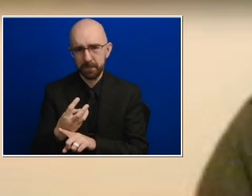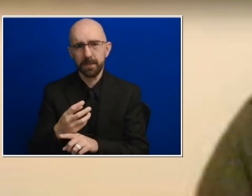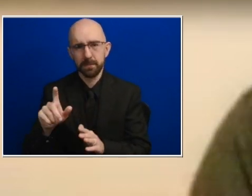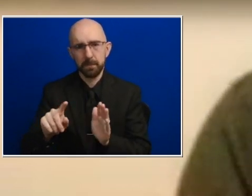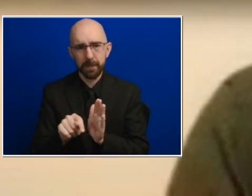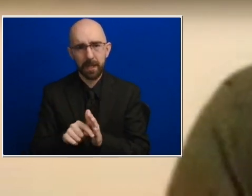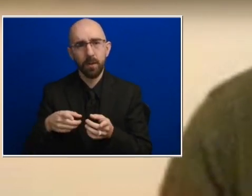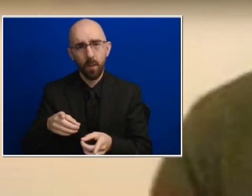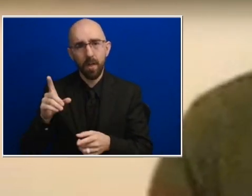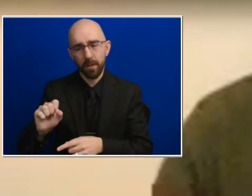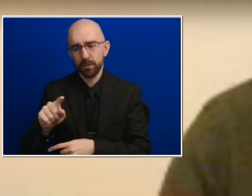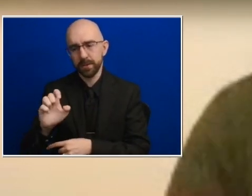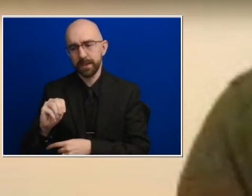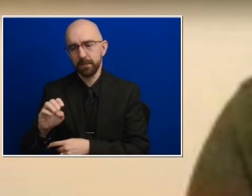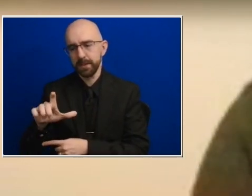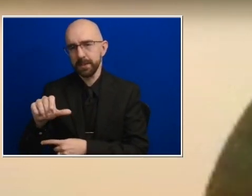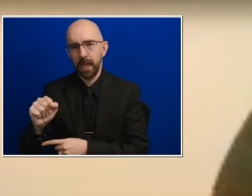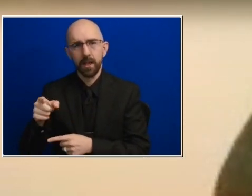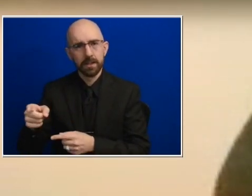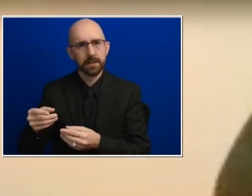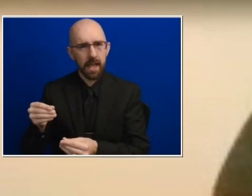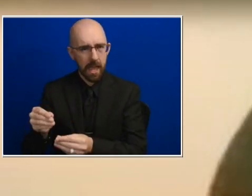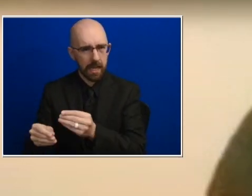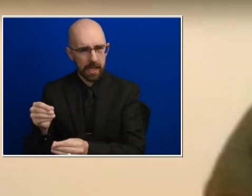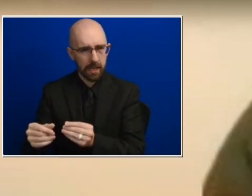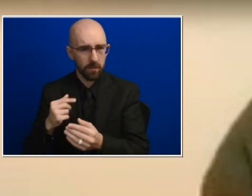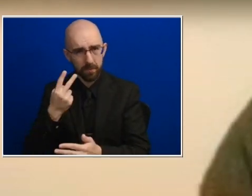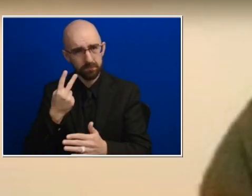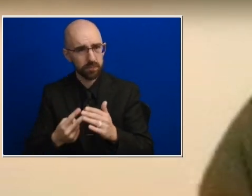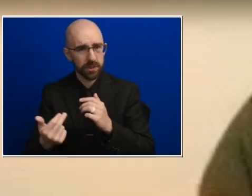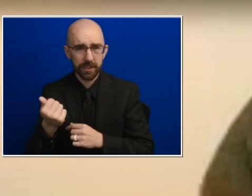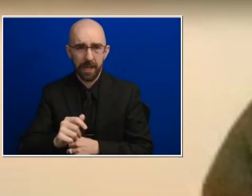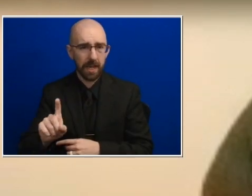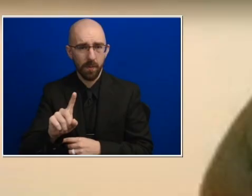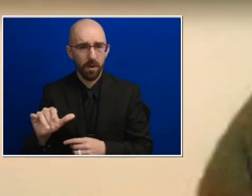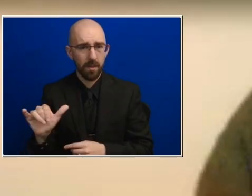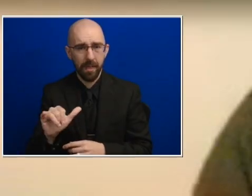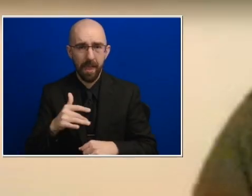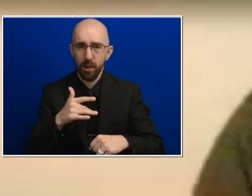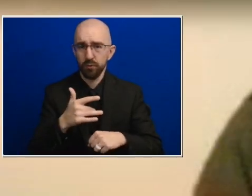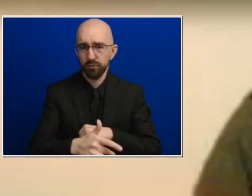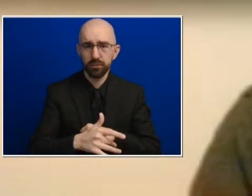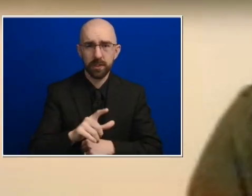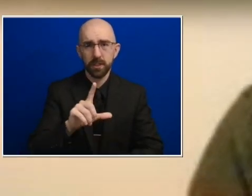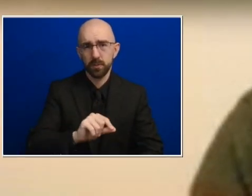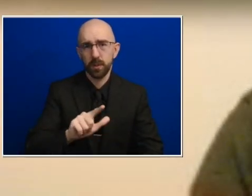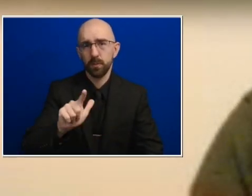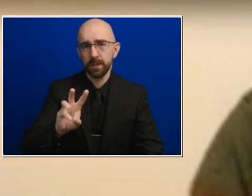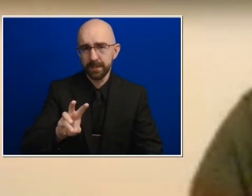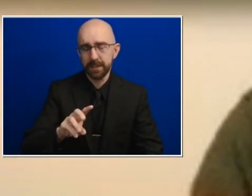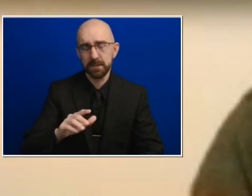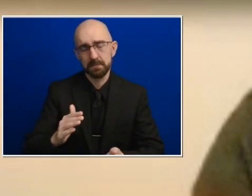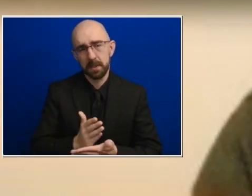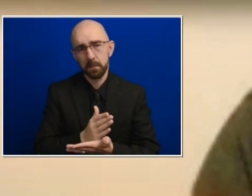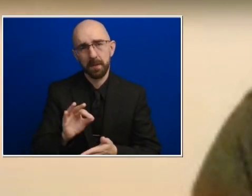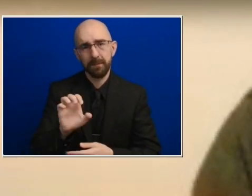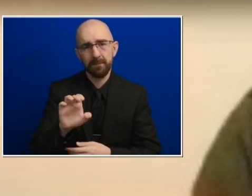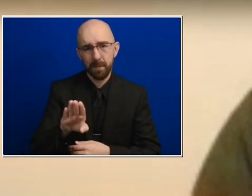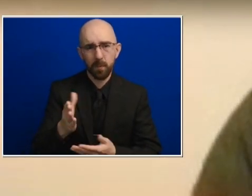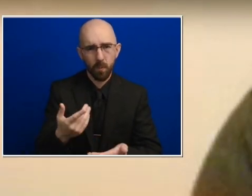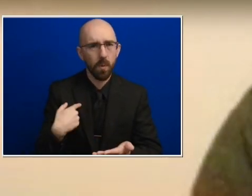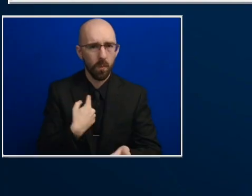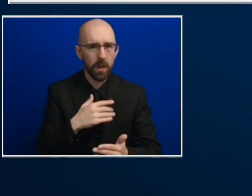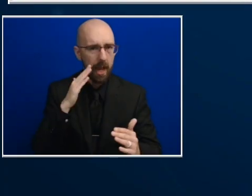being edited. So I would predict, anywhere from, early 2026, probably around February is what we're